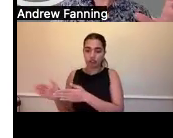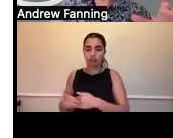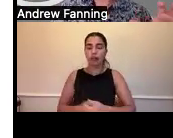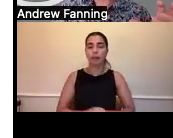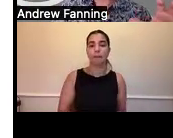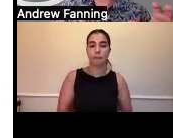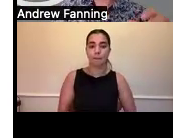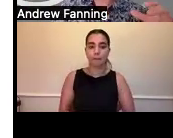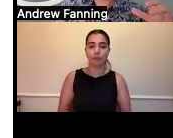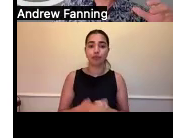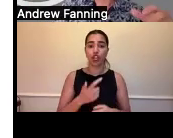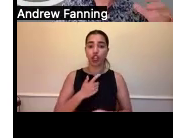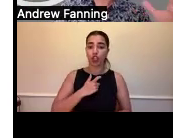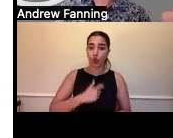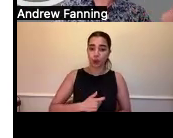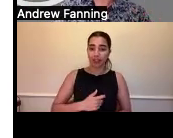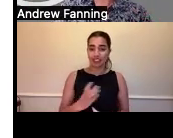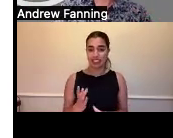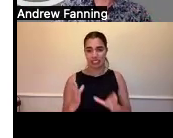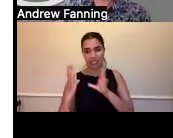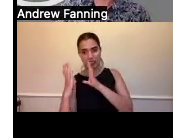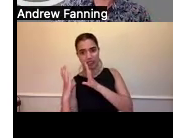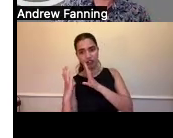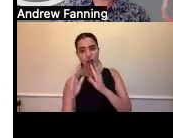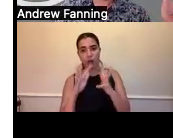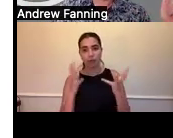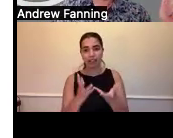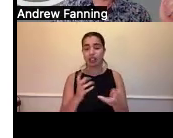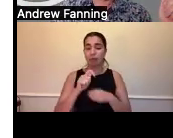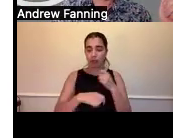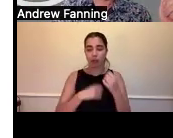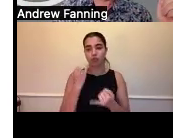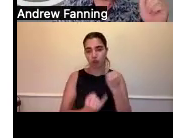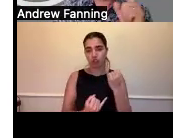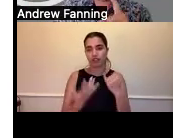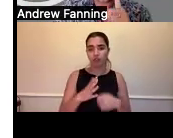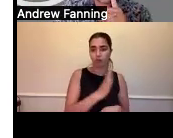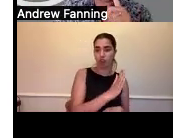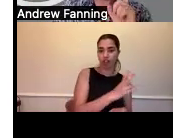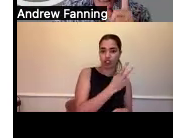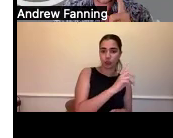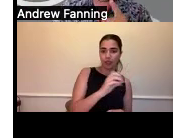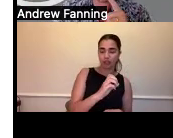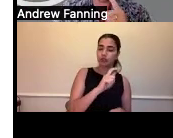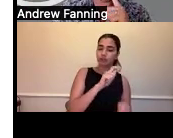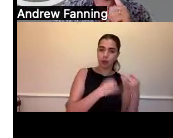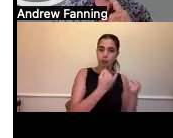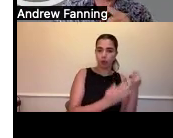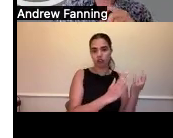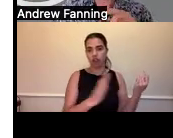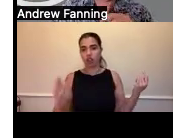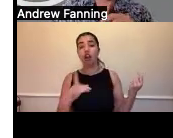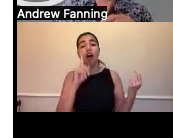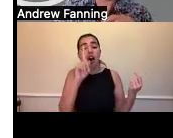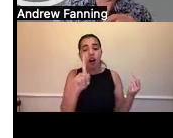know that humanity's collective burden on the planet has generally worsened since the early 2000s, with the notable exception of